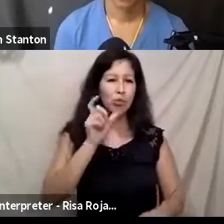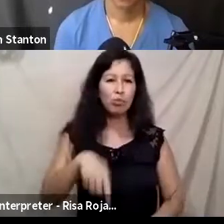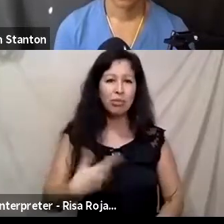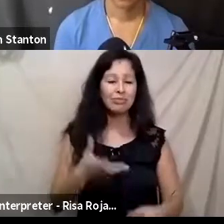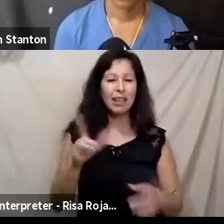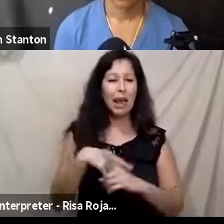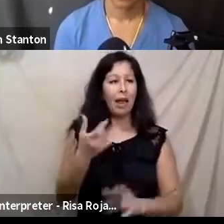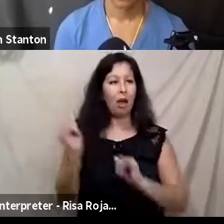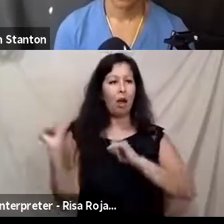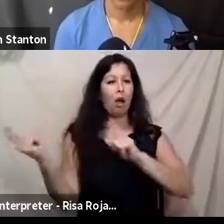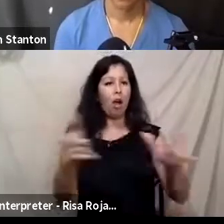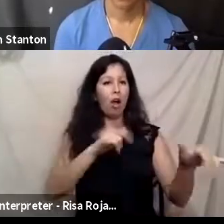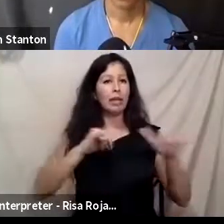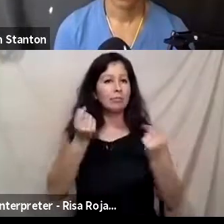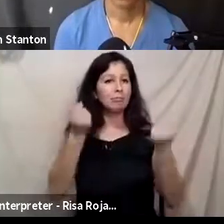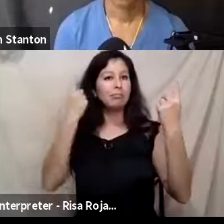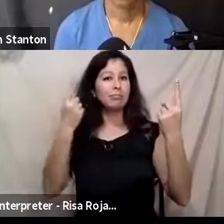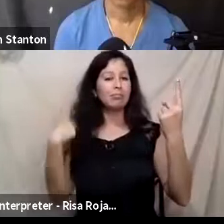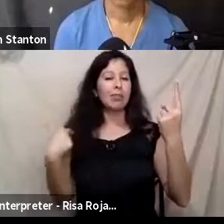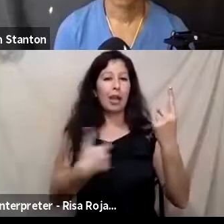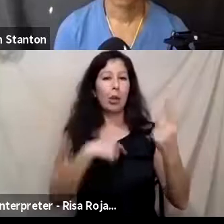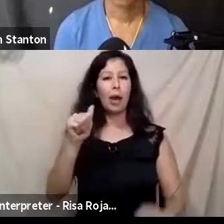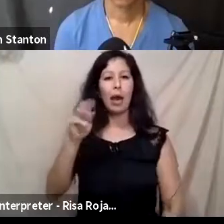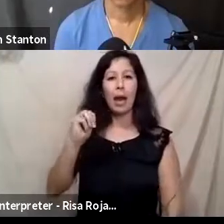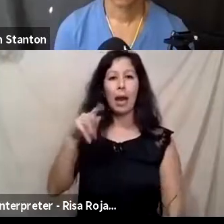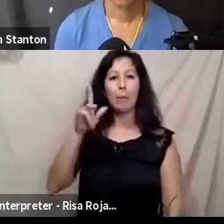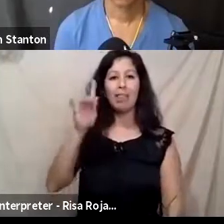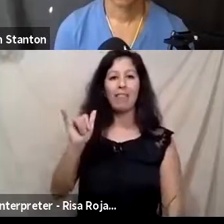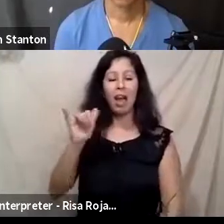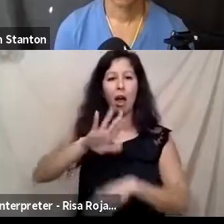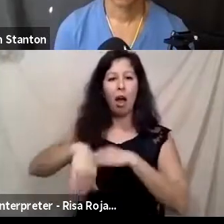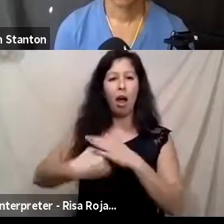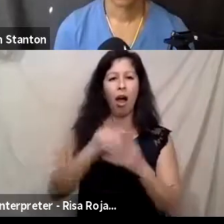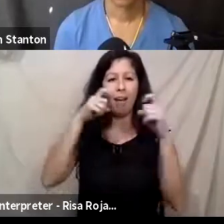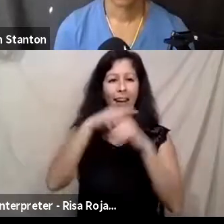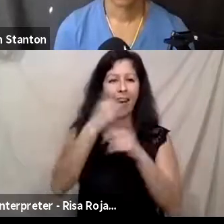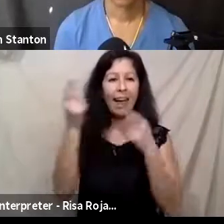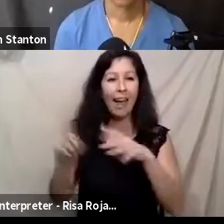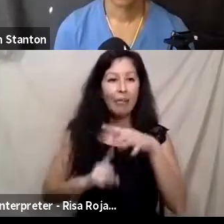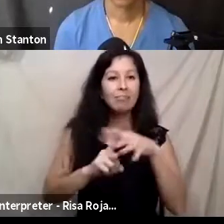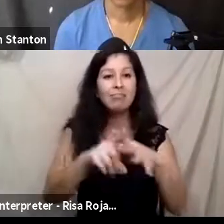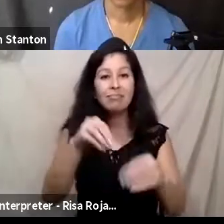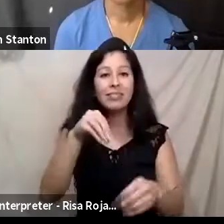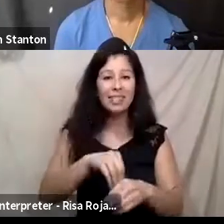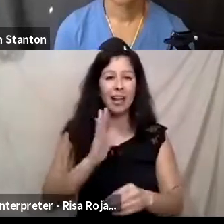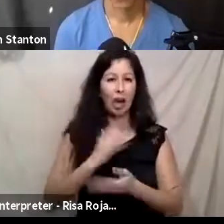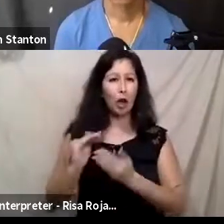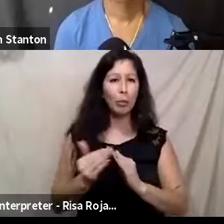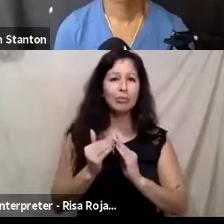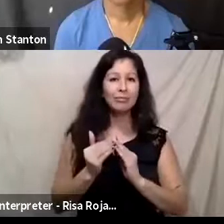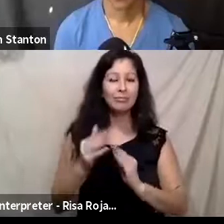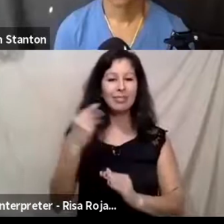there's an understanding, and we got to amplify all of the nuances that happen within our